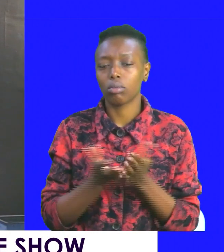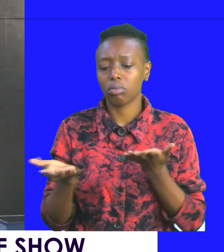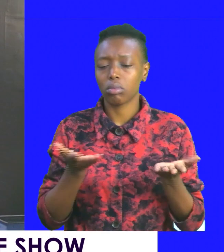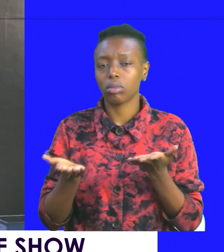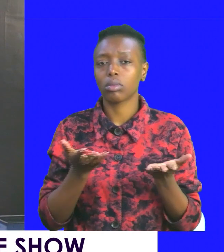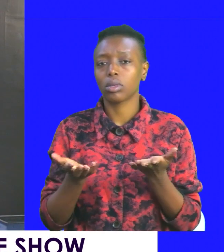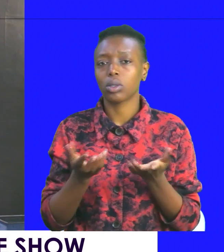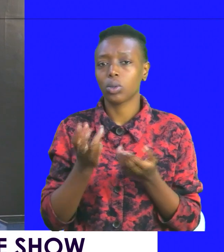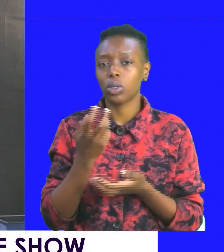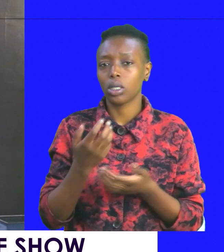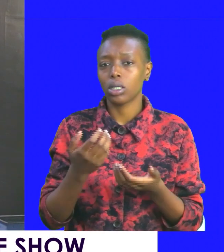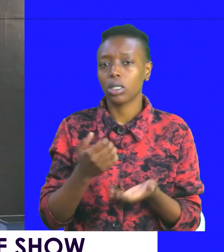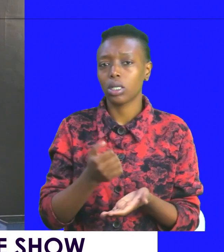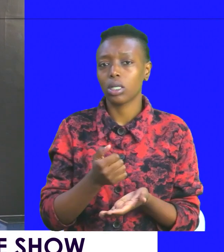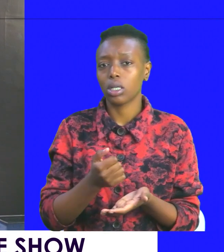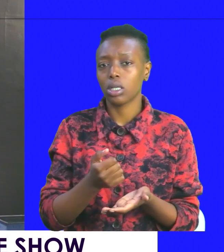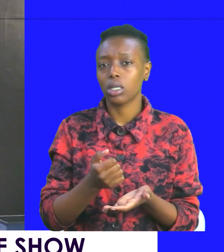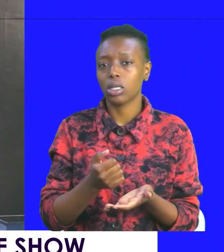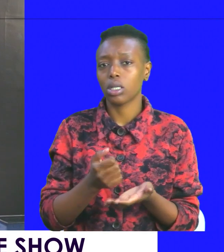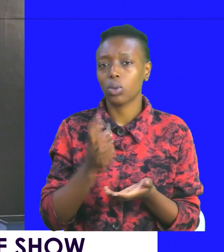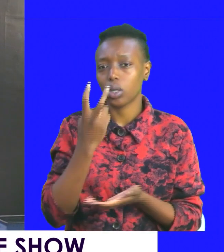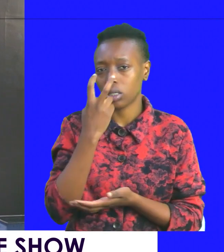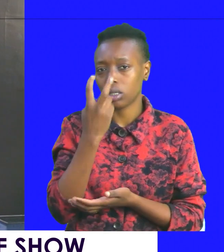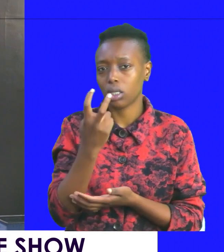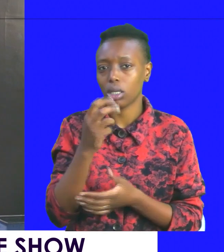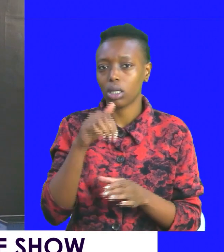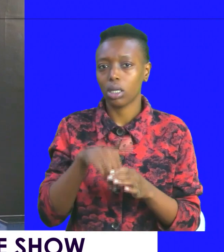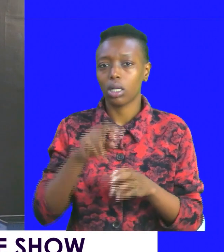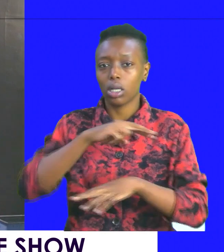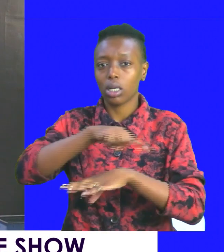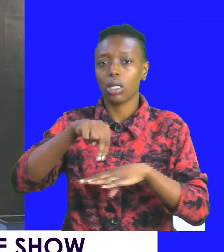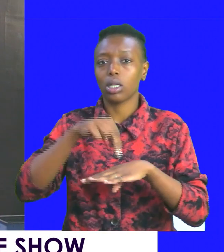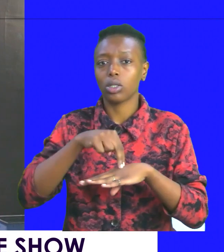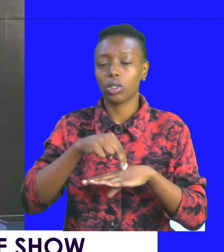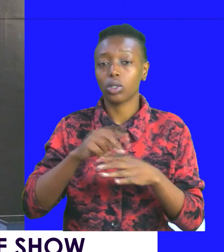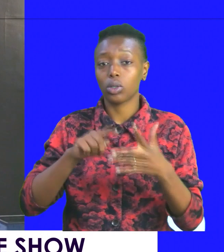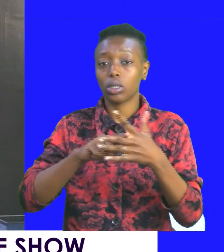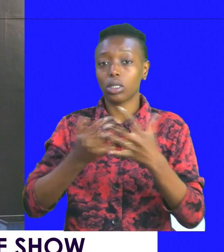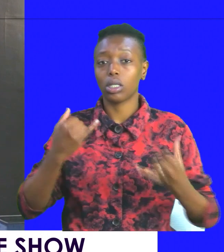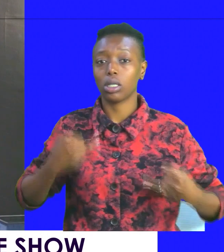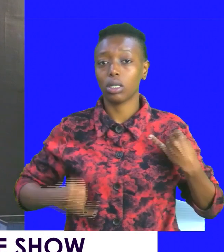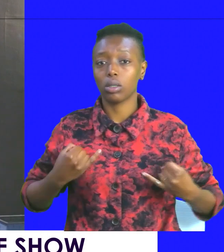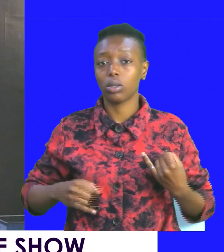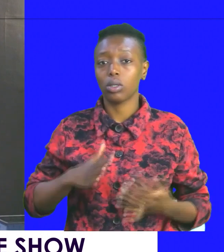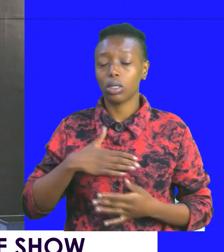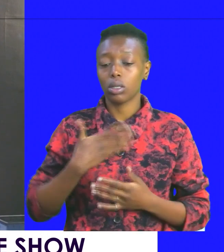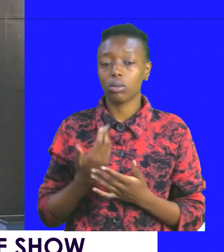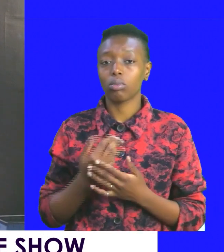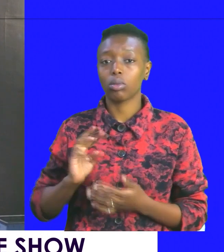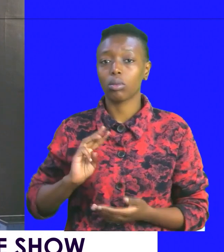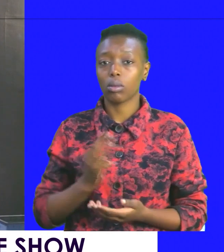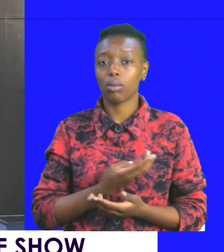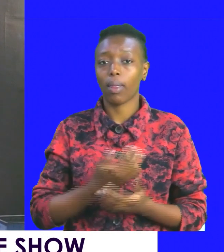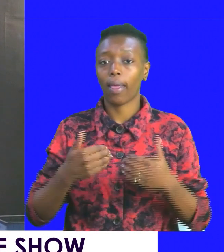as a society, as a nation. But for us to start enjoying us, we have some of the